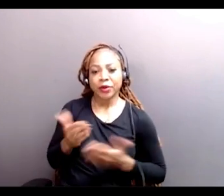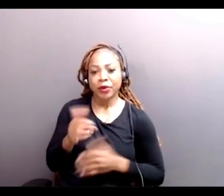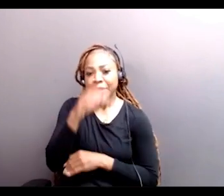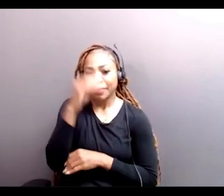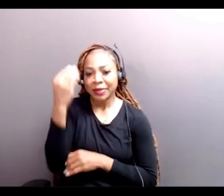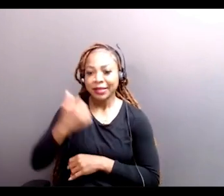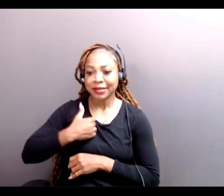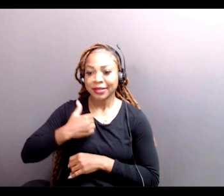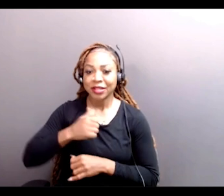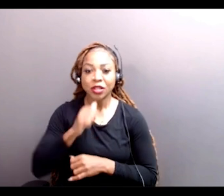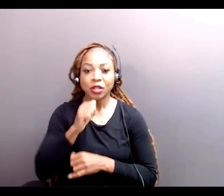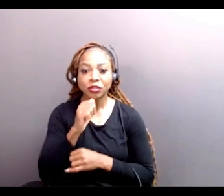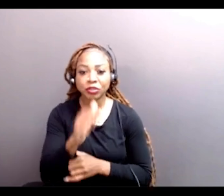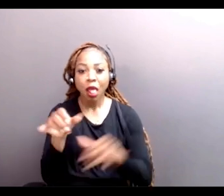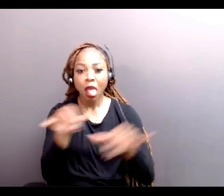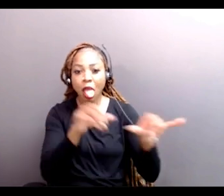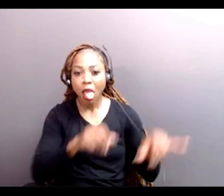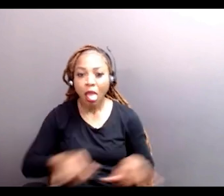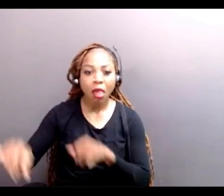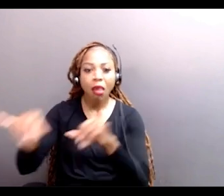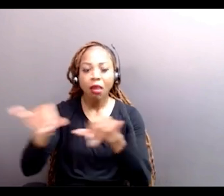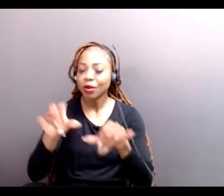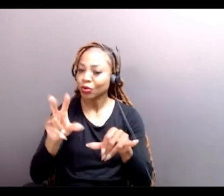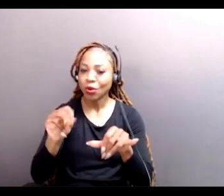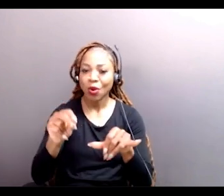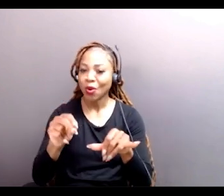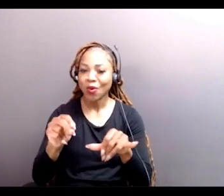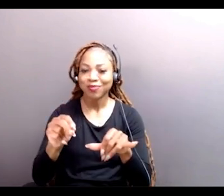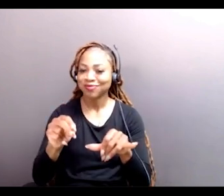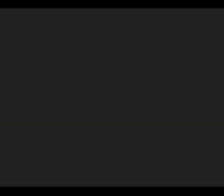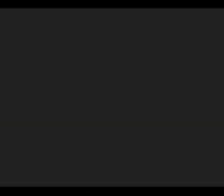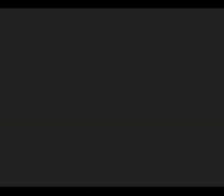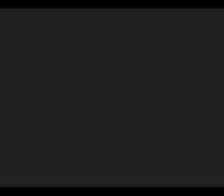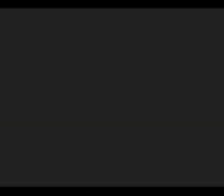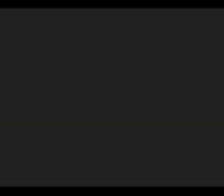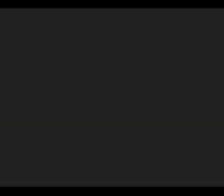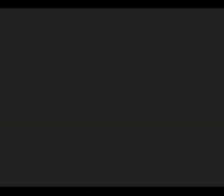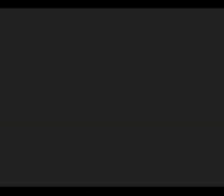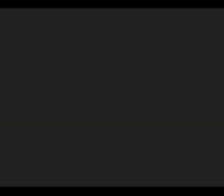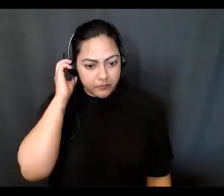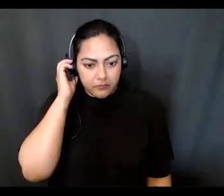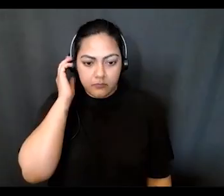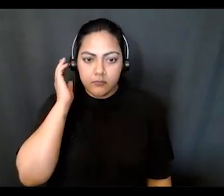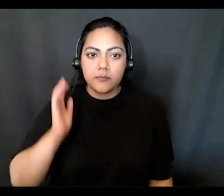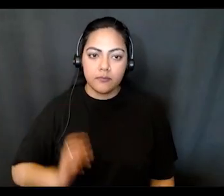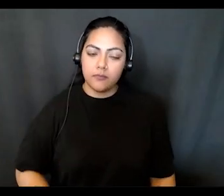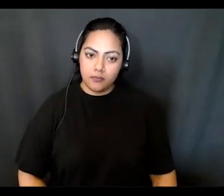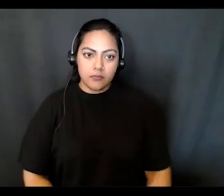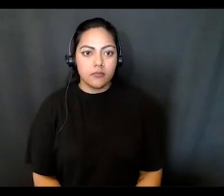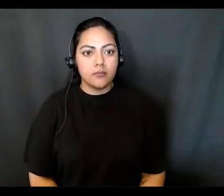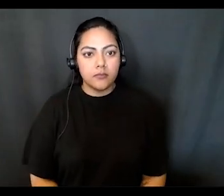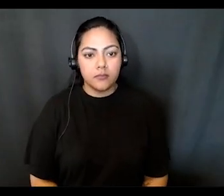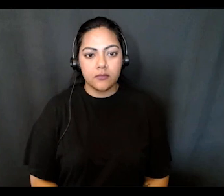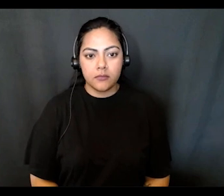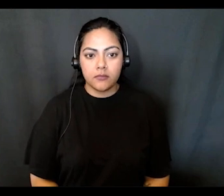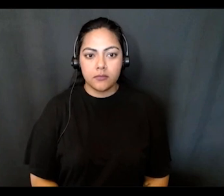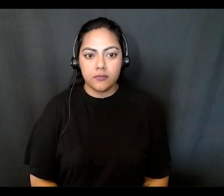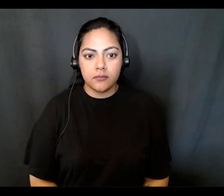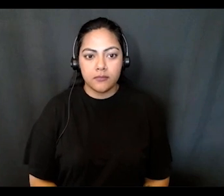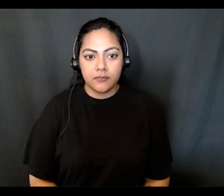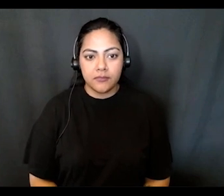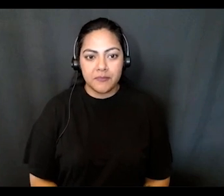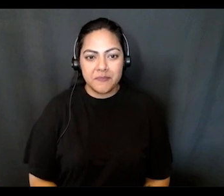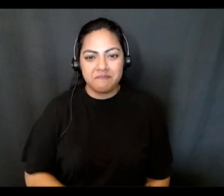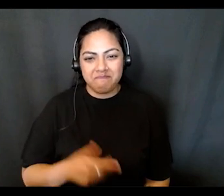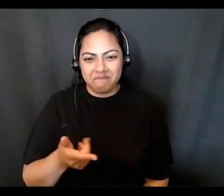assuming a one-size-fits-all approach, because that does not work. Next slide, please. So I'll